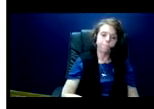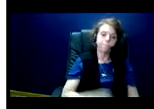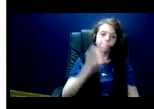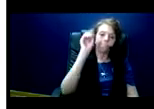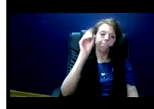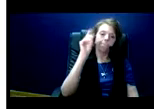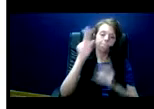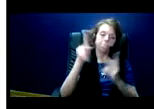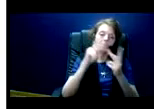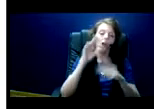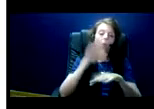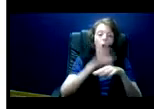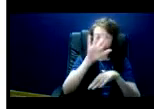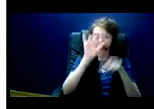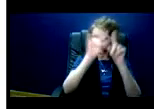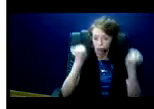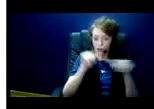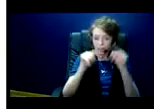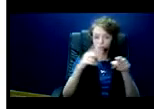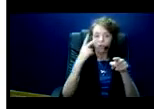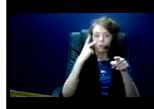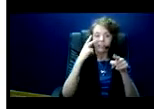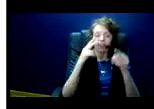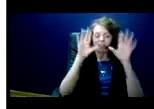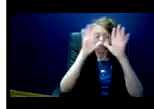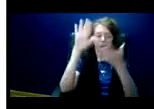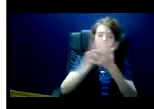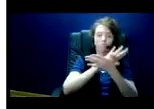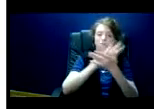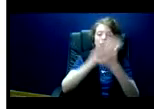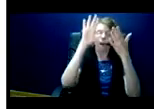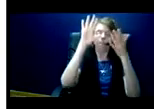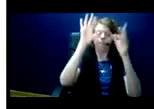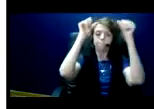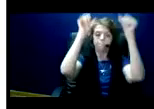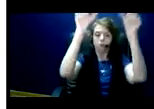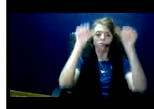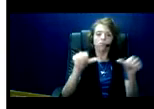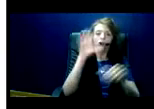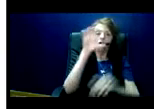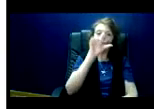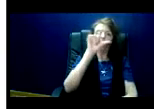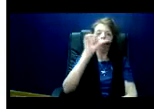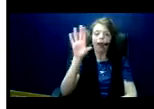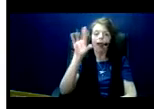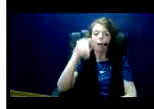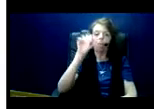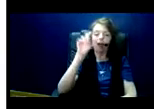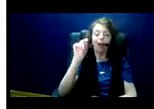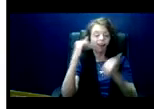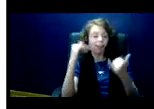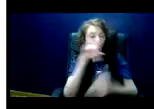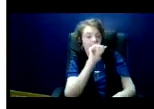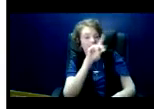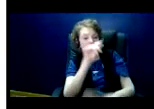Perfect. So on the screen is a big laminated poster that says Collab Pact. And Linda, can you read